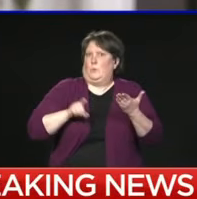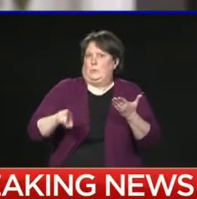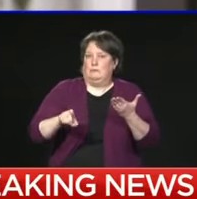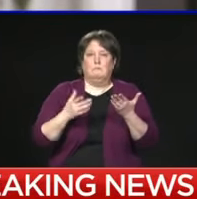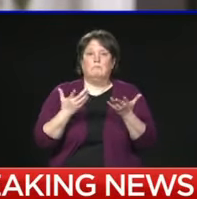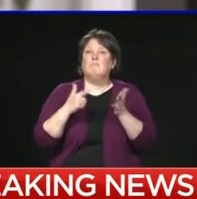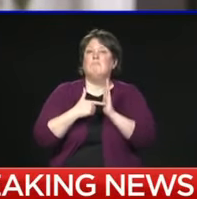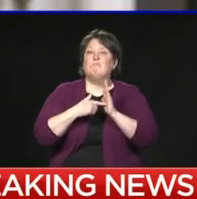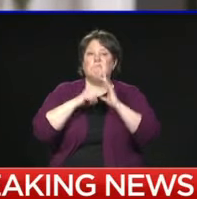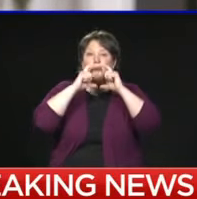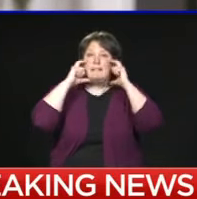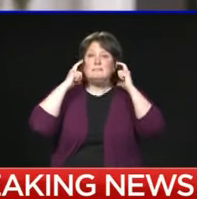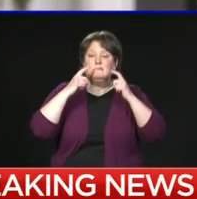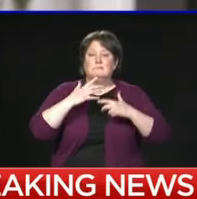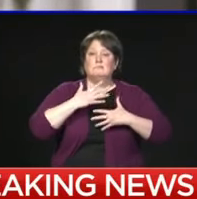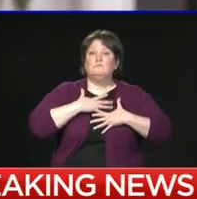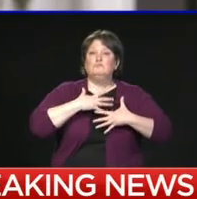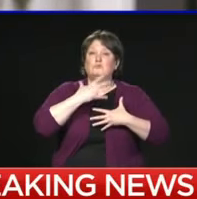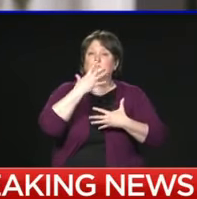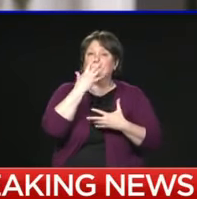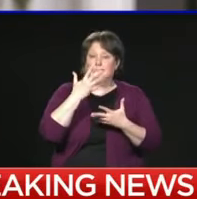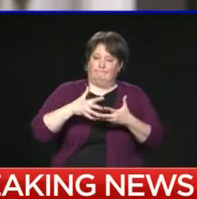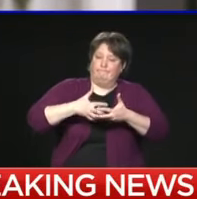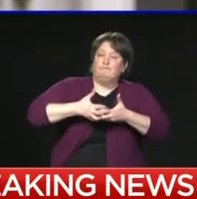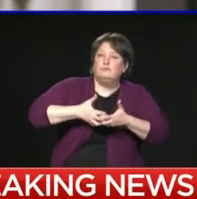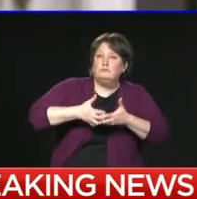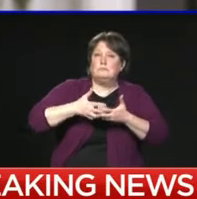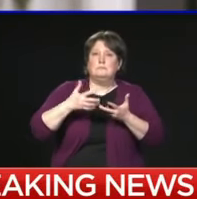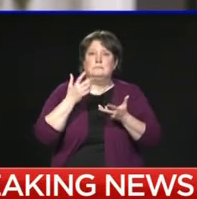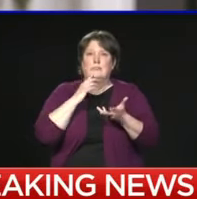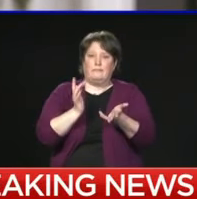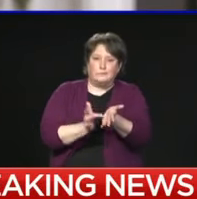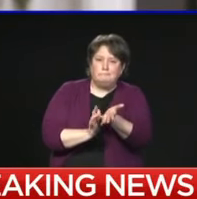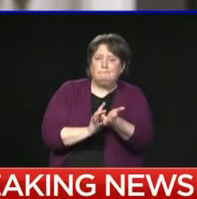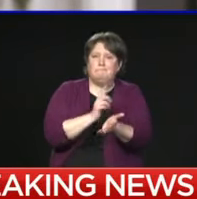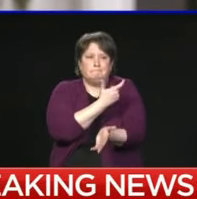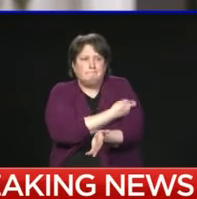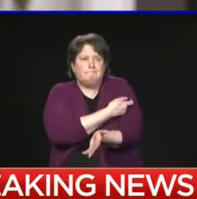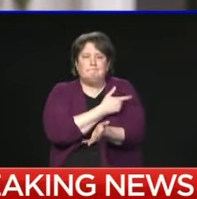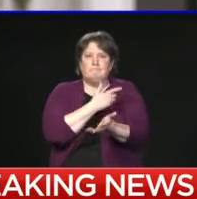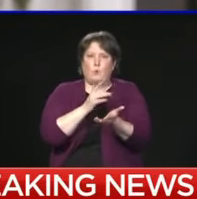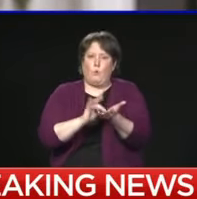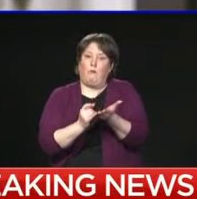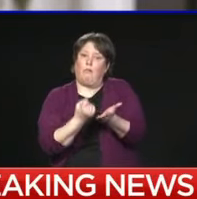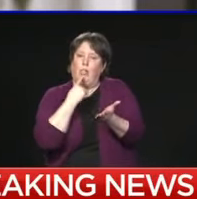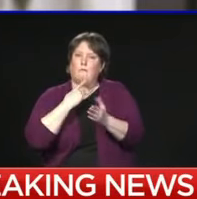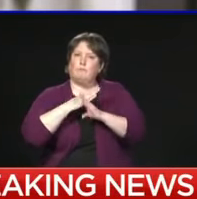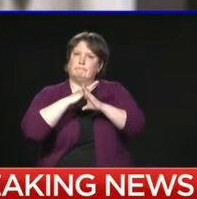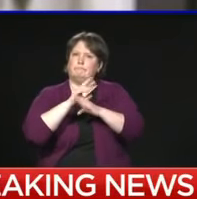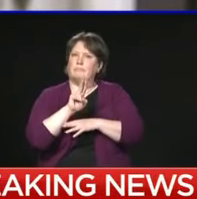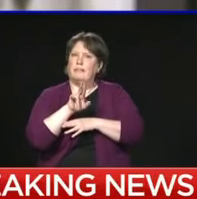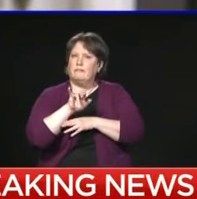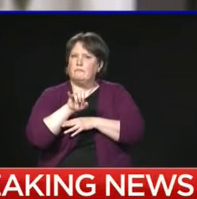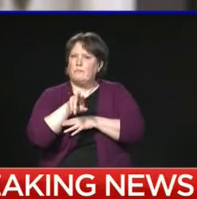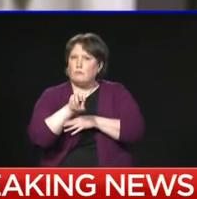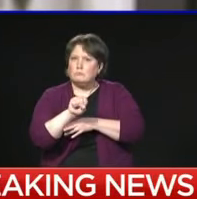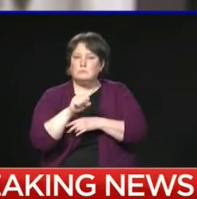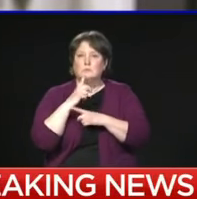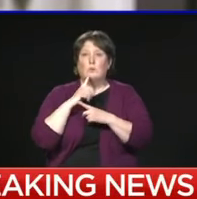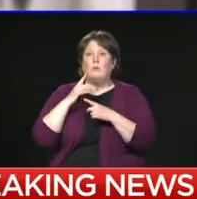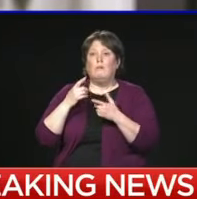from masks and ventilators to vaccines and antiviral drugs. We're collaborating with airlines to get Canadians home